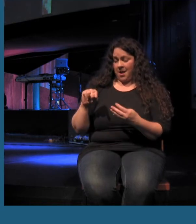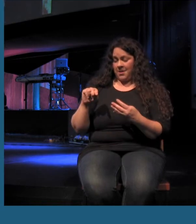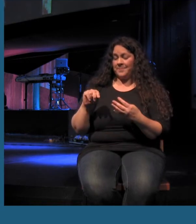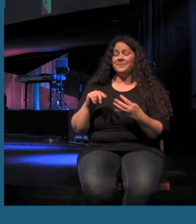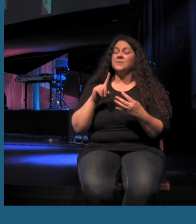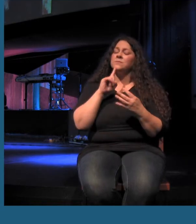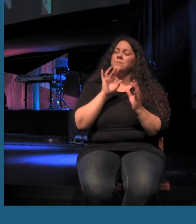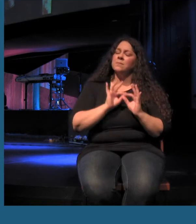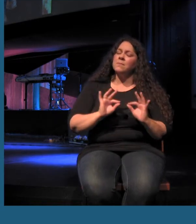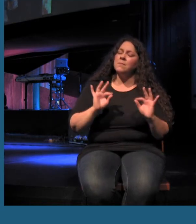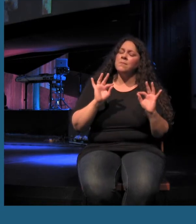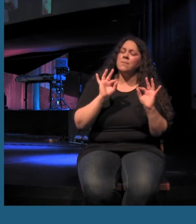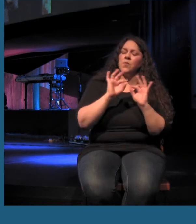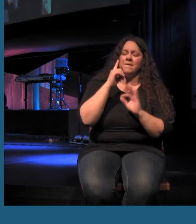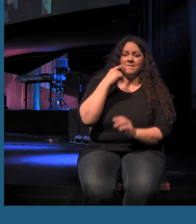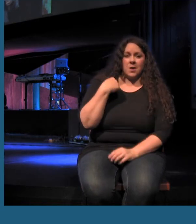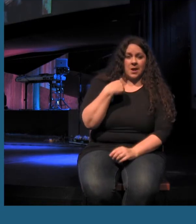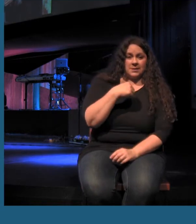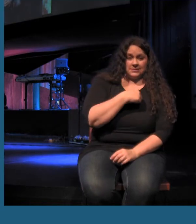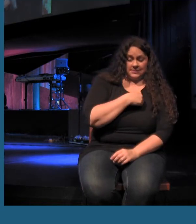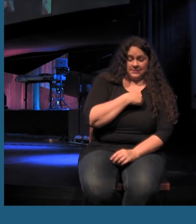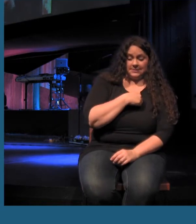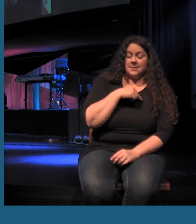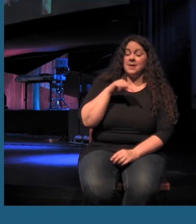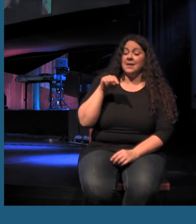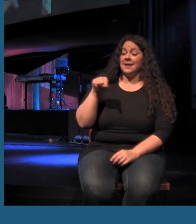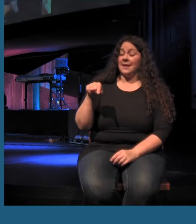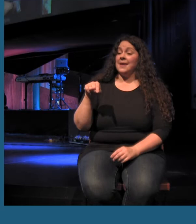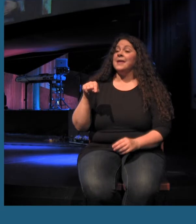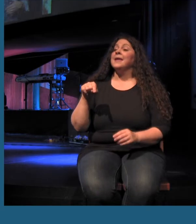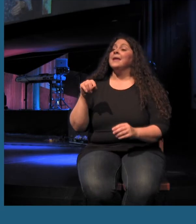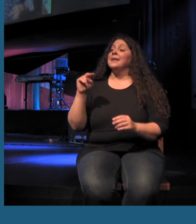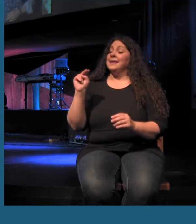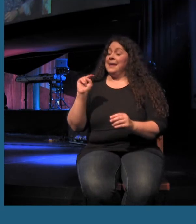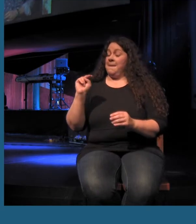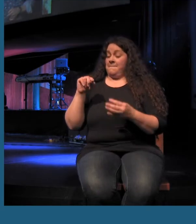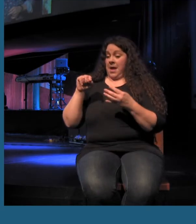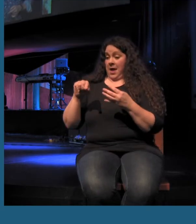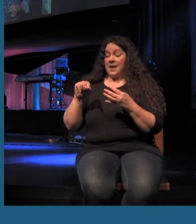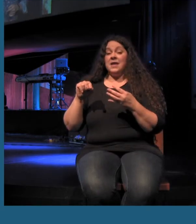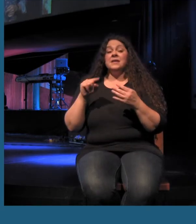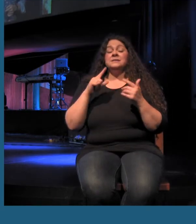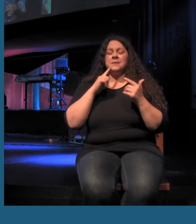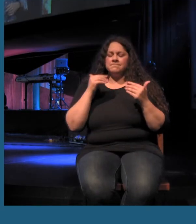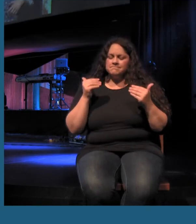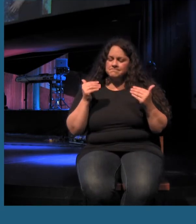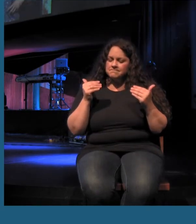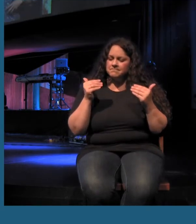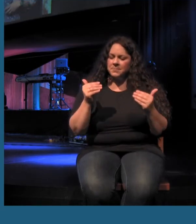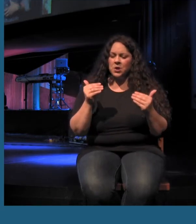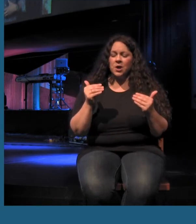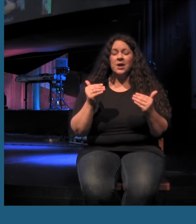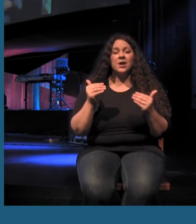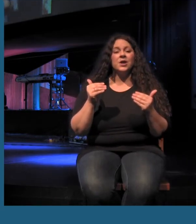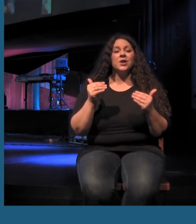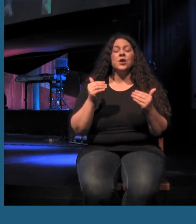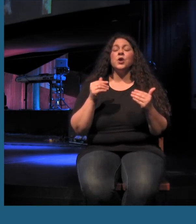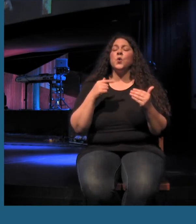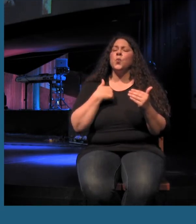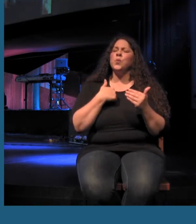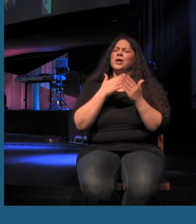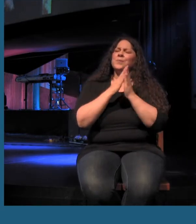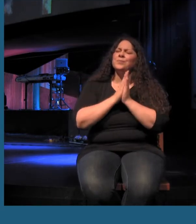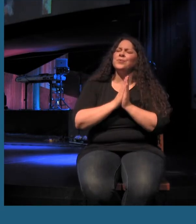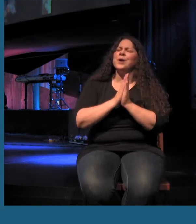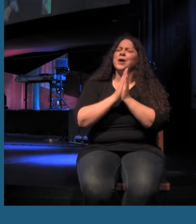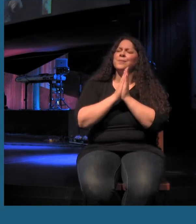today. What we can learn from Nehemiah about moving in action, taking a step when we, after we've been praying